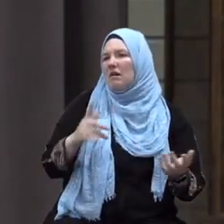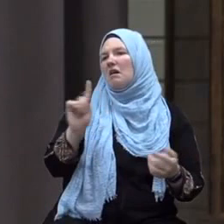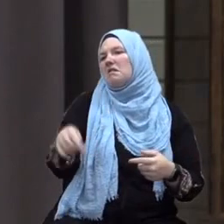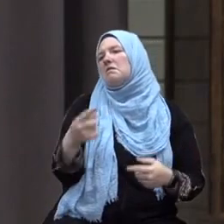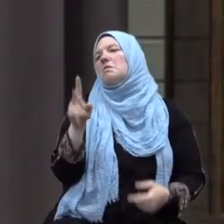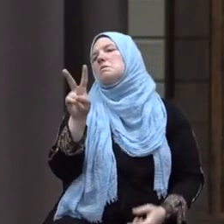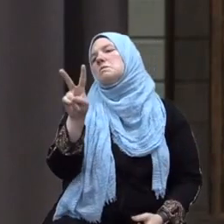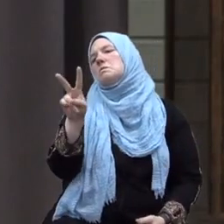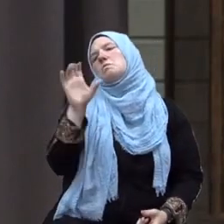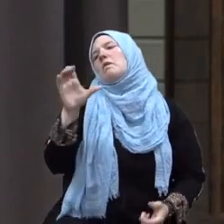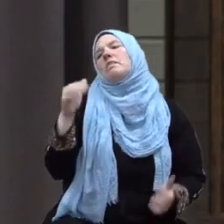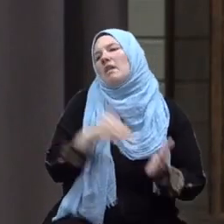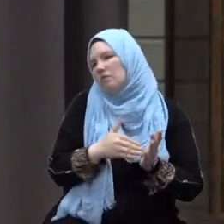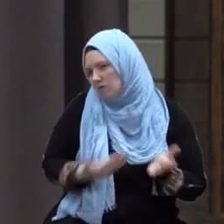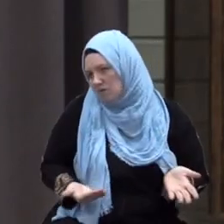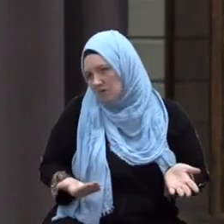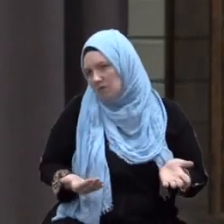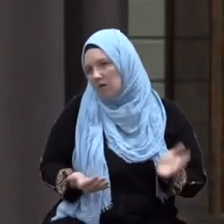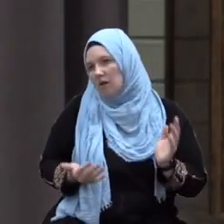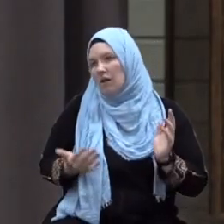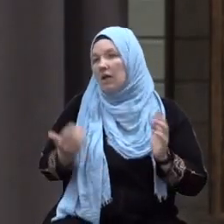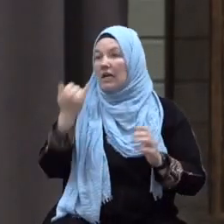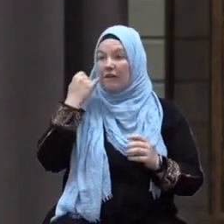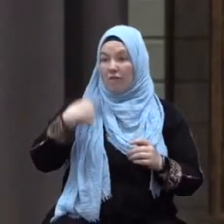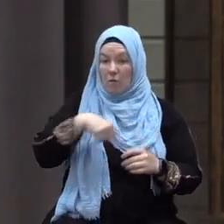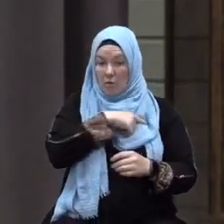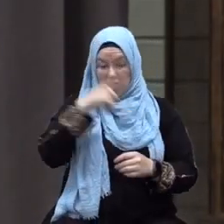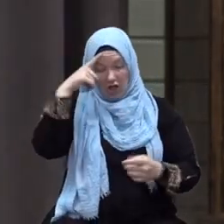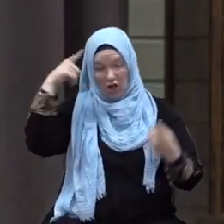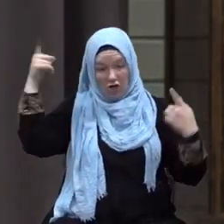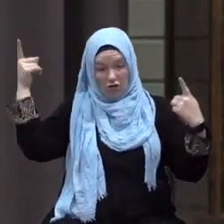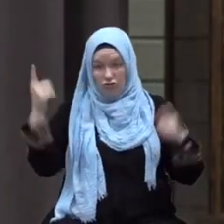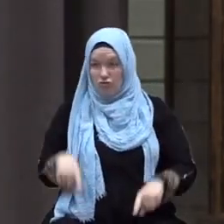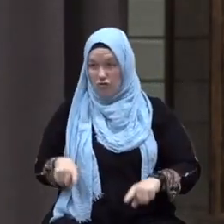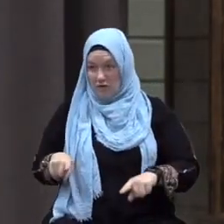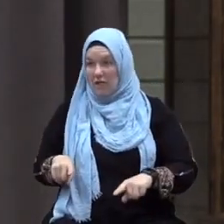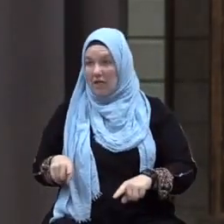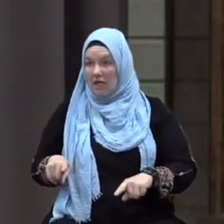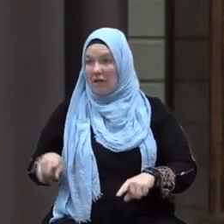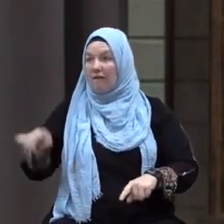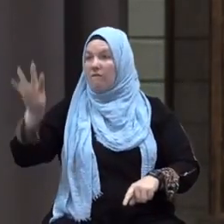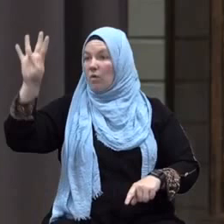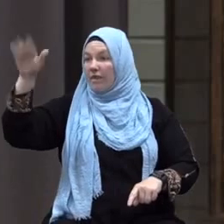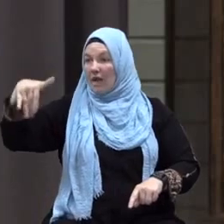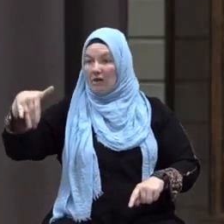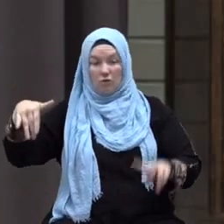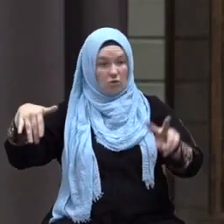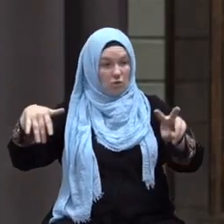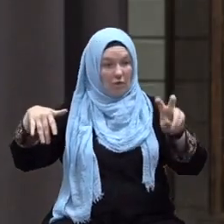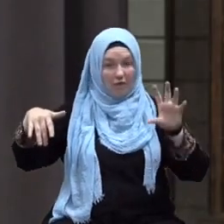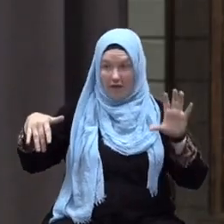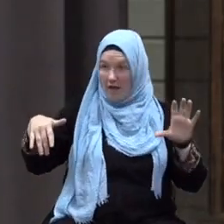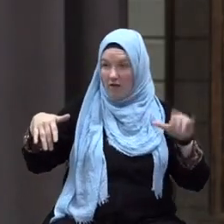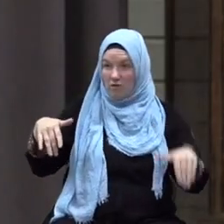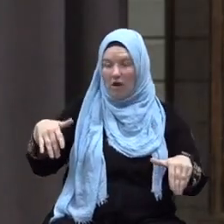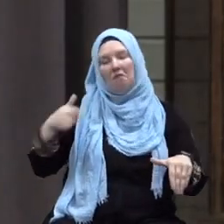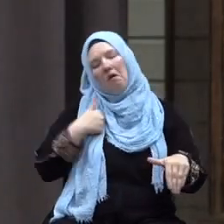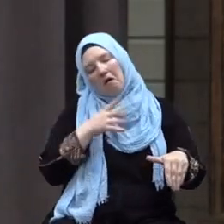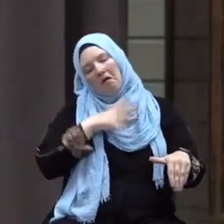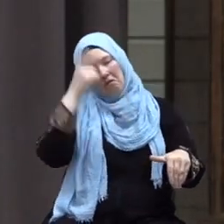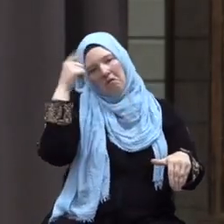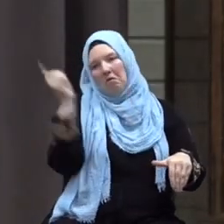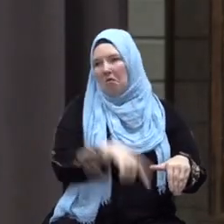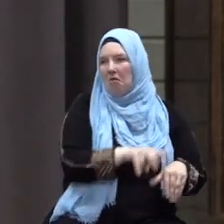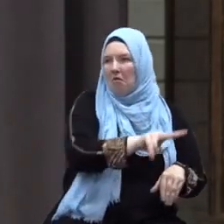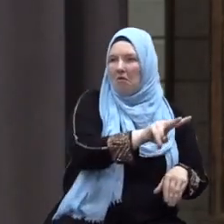$200. If we agree to your price, the sale is done. If you agree to my price,